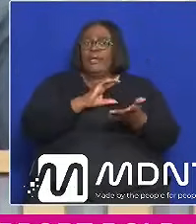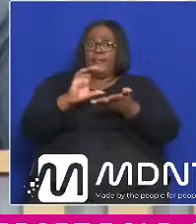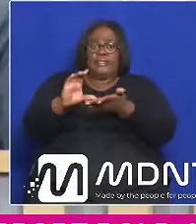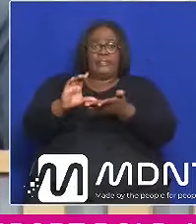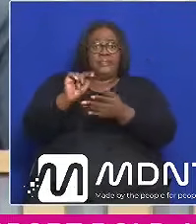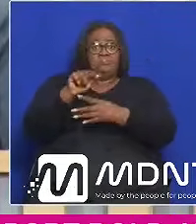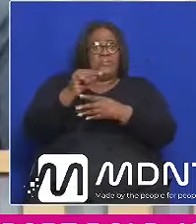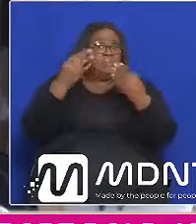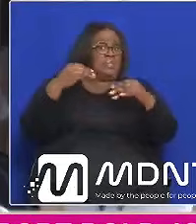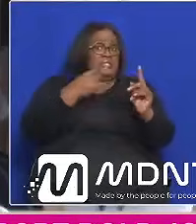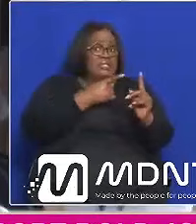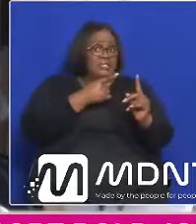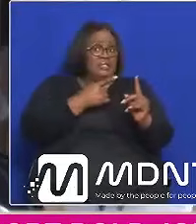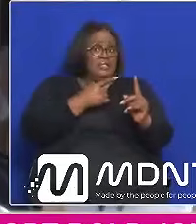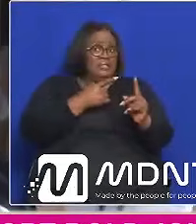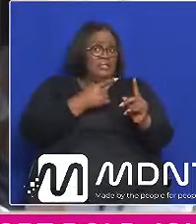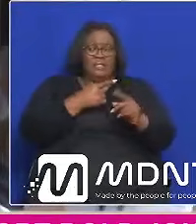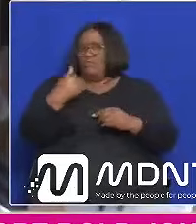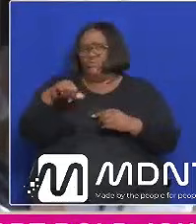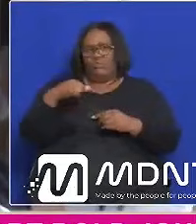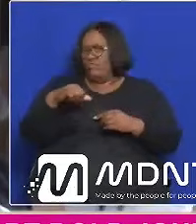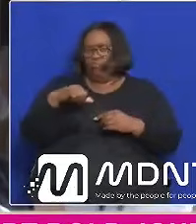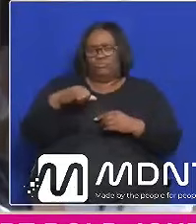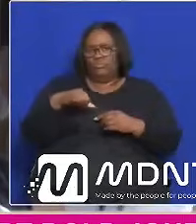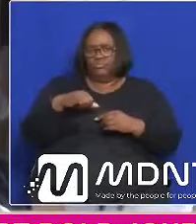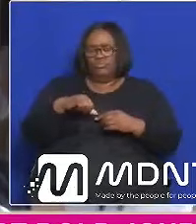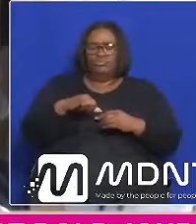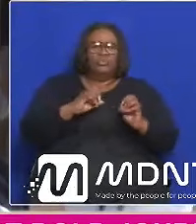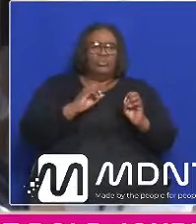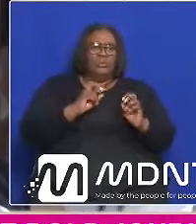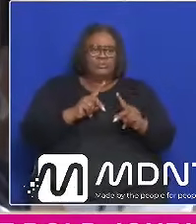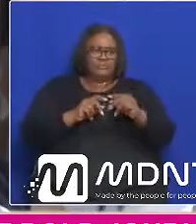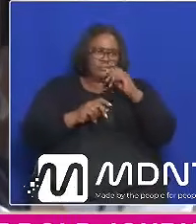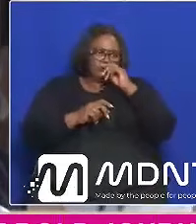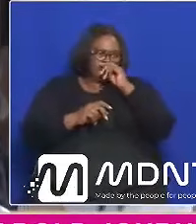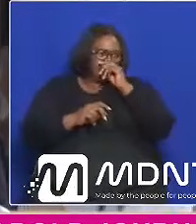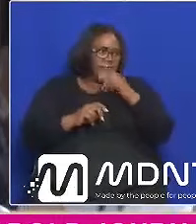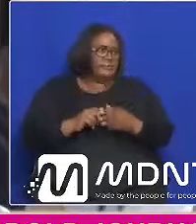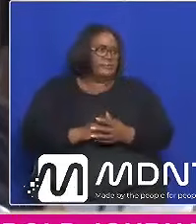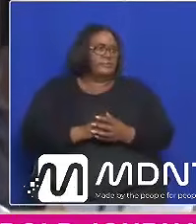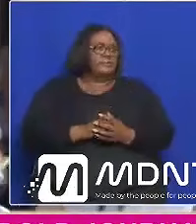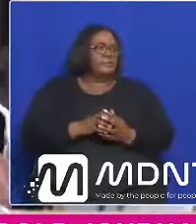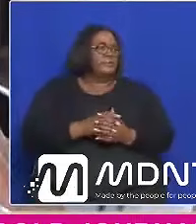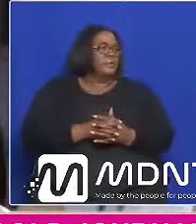No. I didn't. No, he didn't. Okay, and